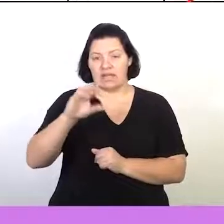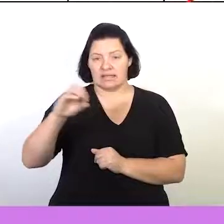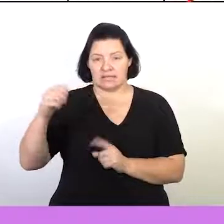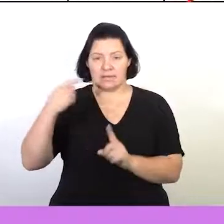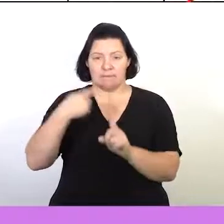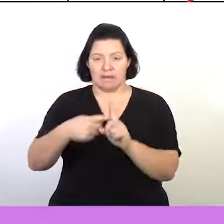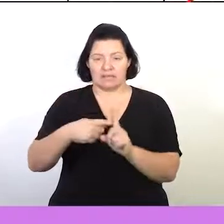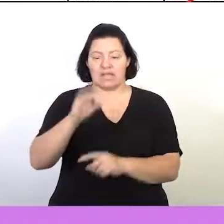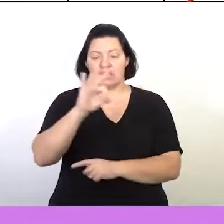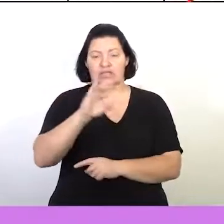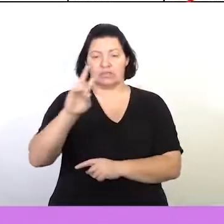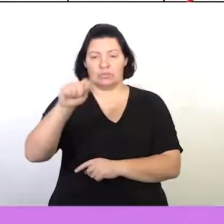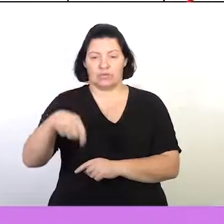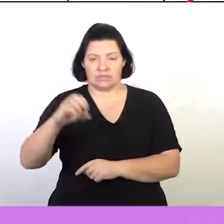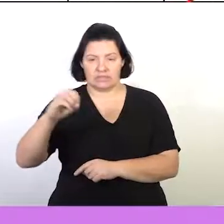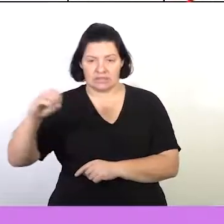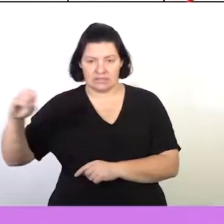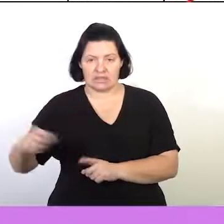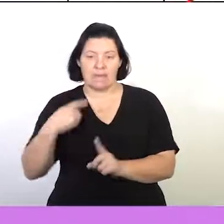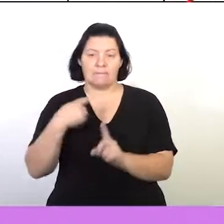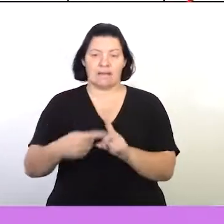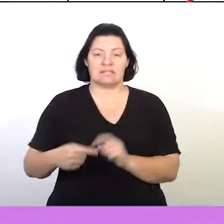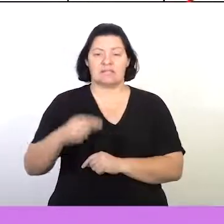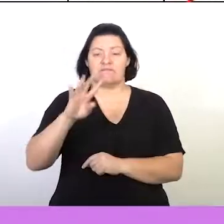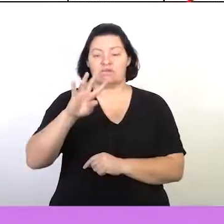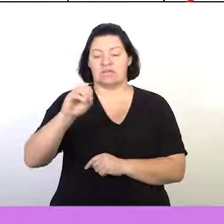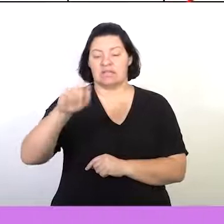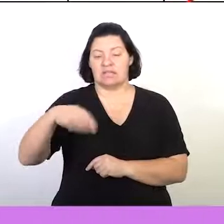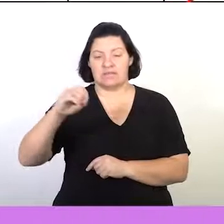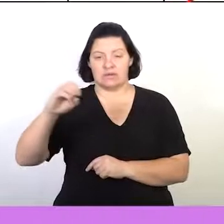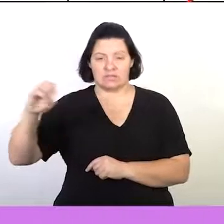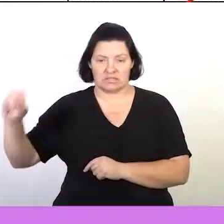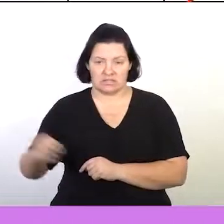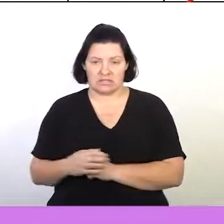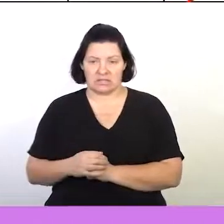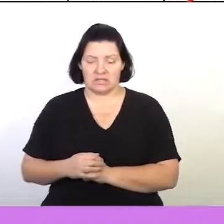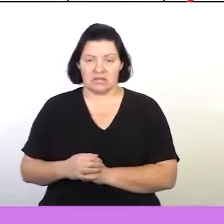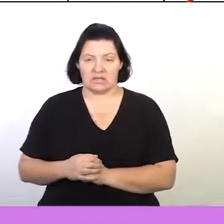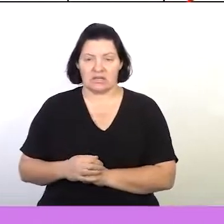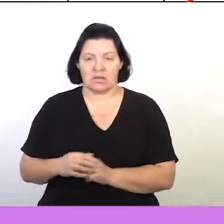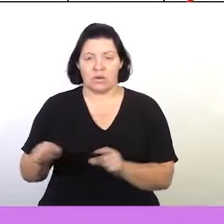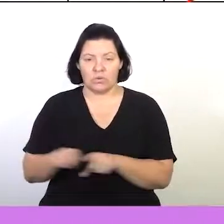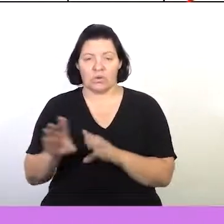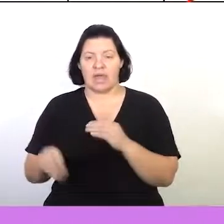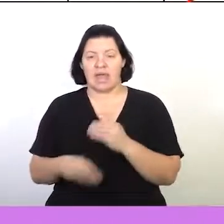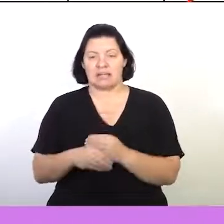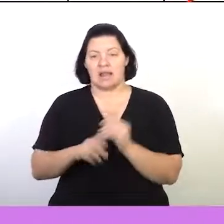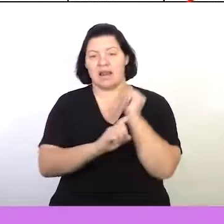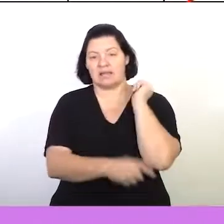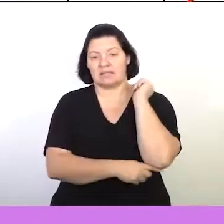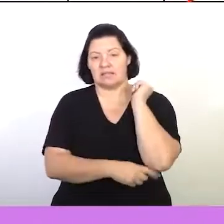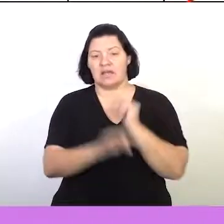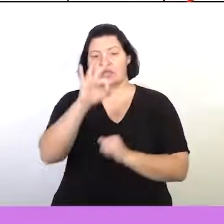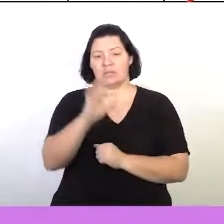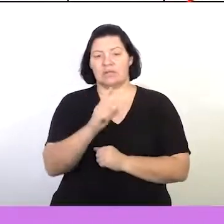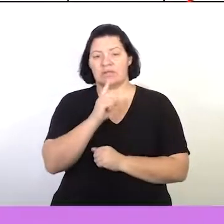25,300 plus 32,000 plus 40,000, and then also I'm going to add